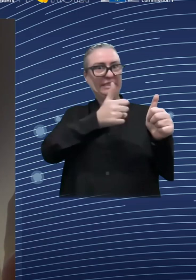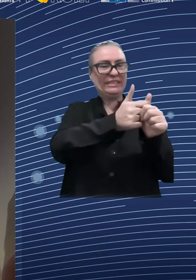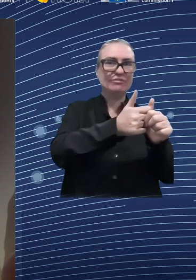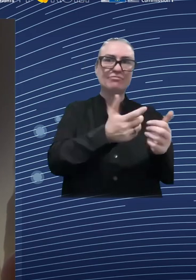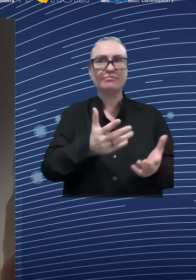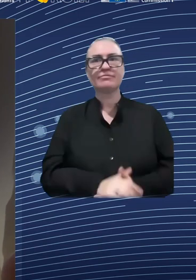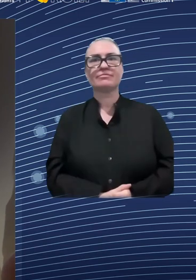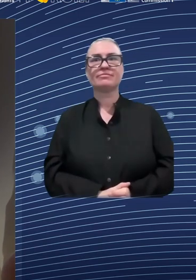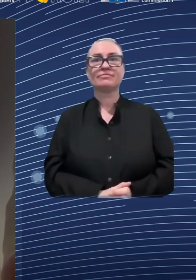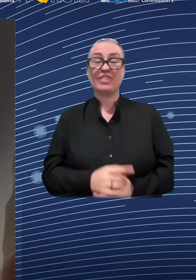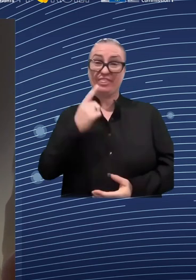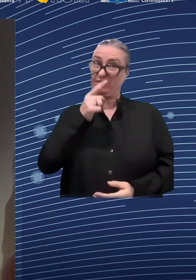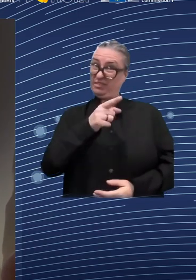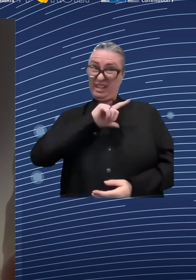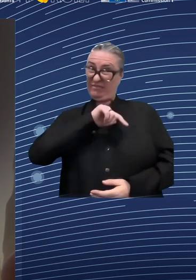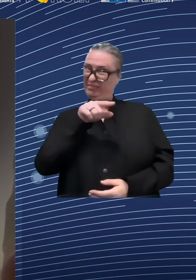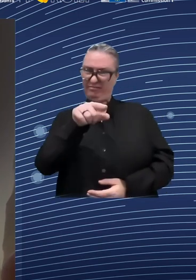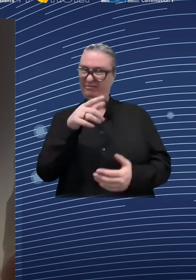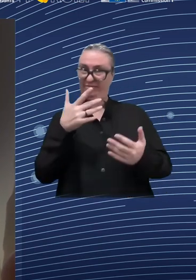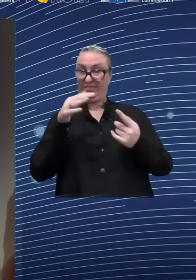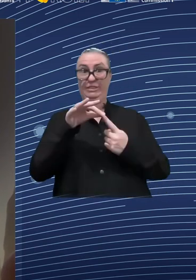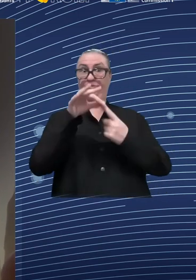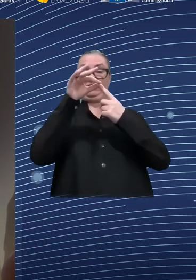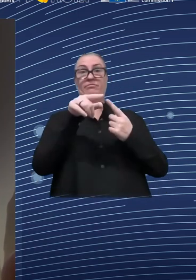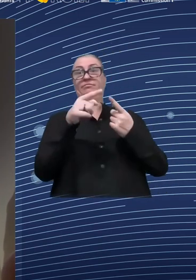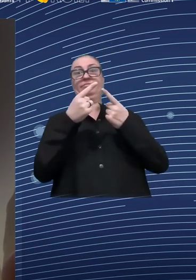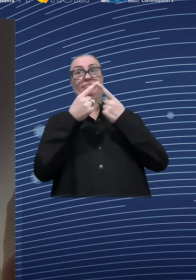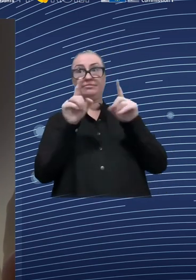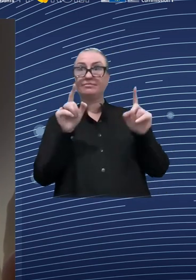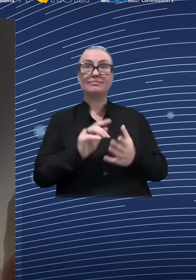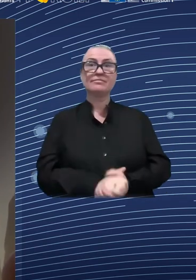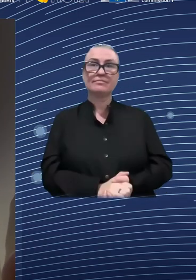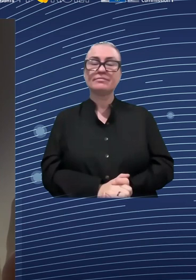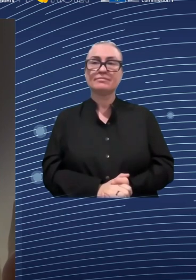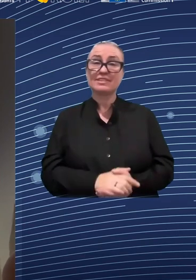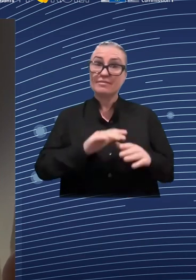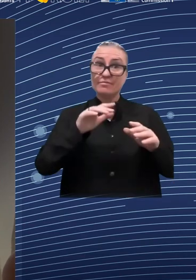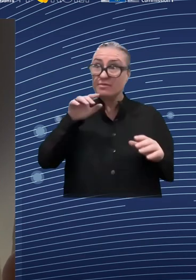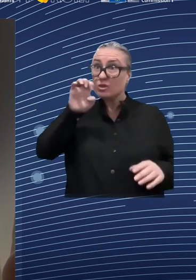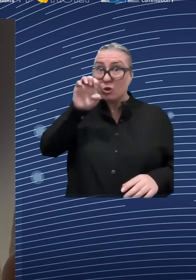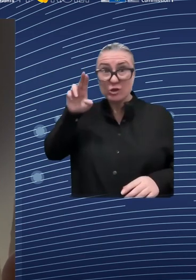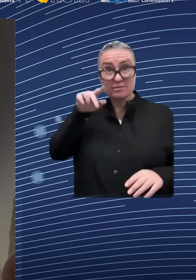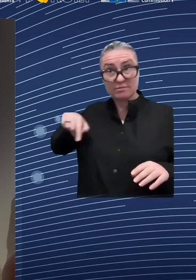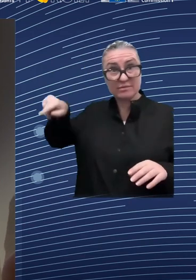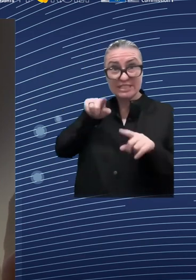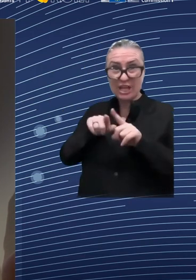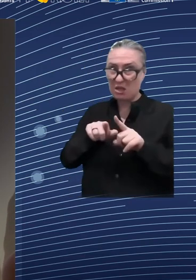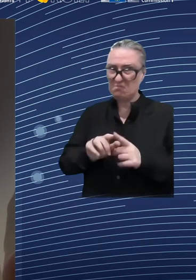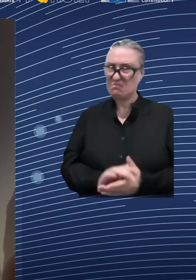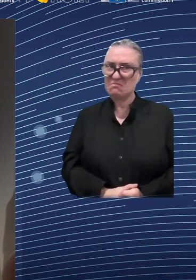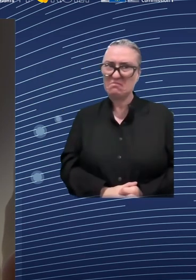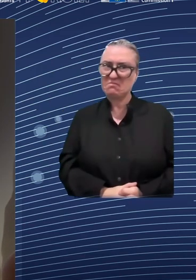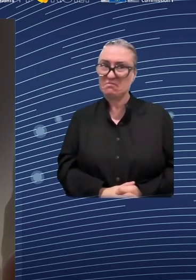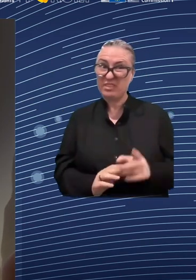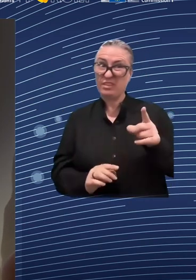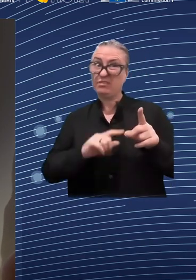going to ask a question to everyone, to our audience here and those joining online as well, via Slido. If you get your smartphones